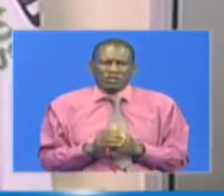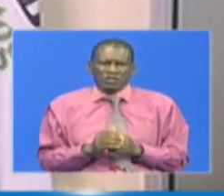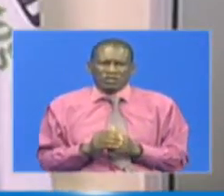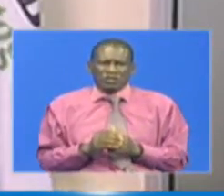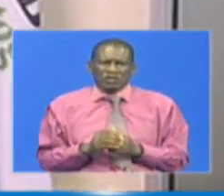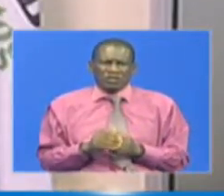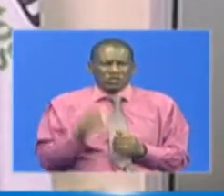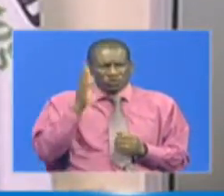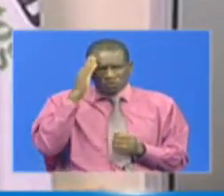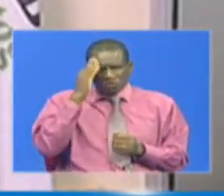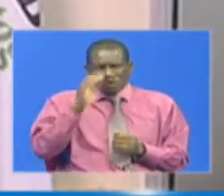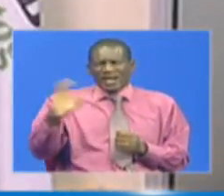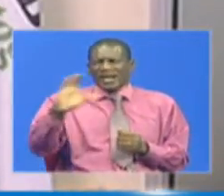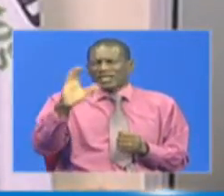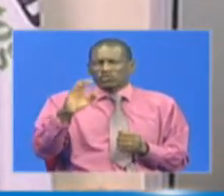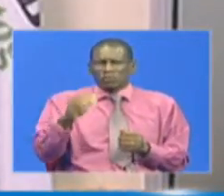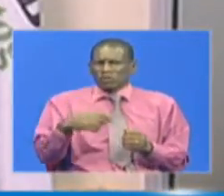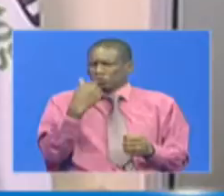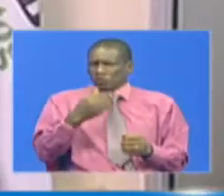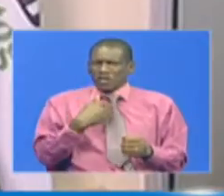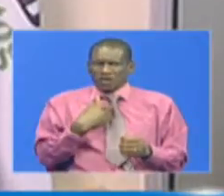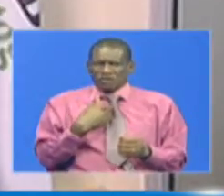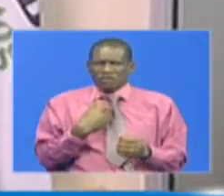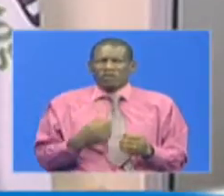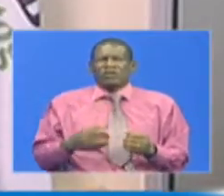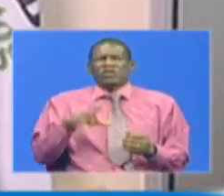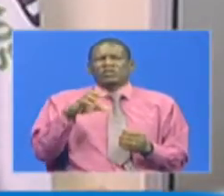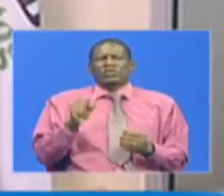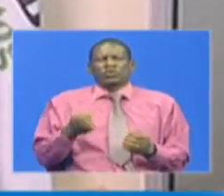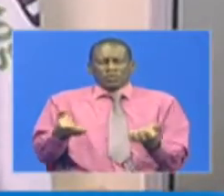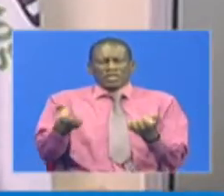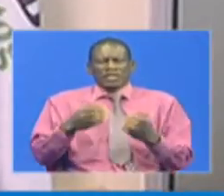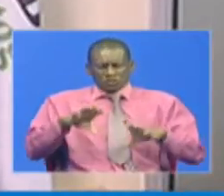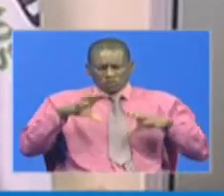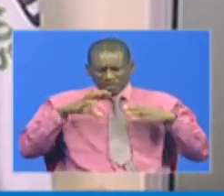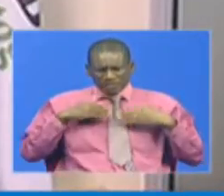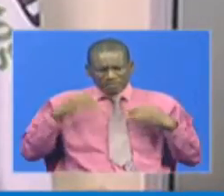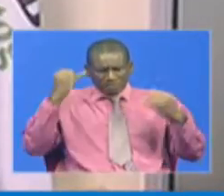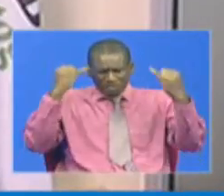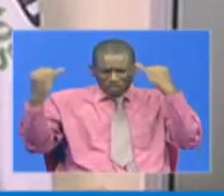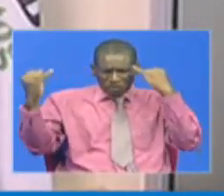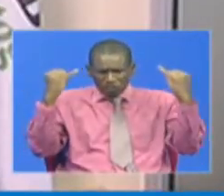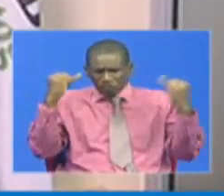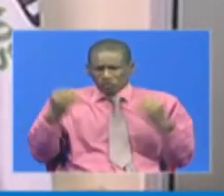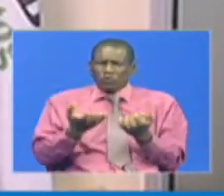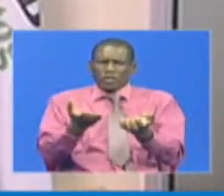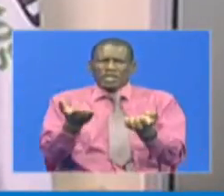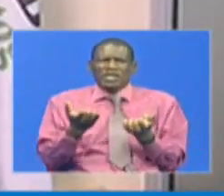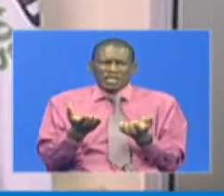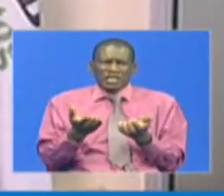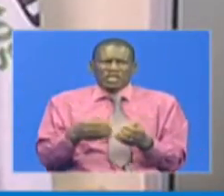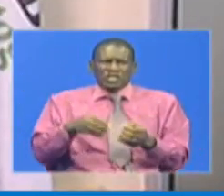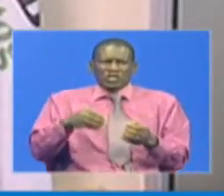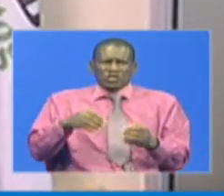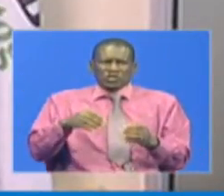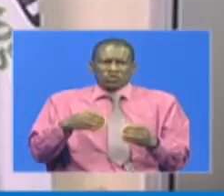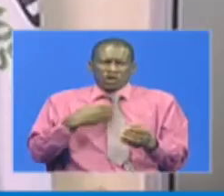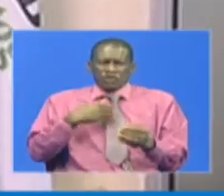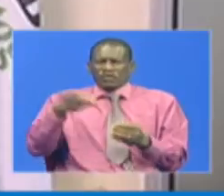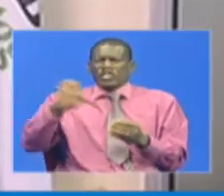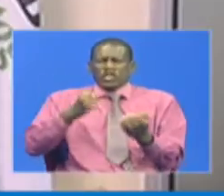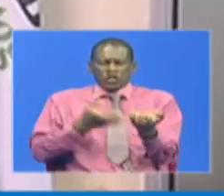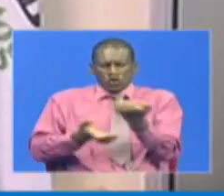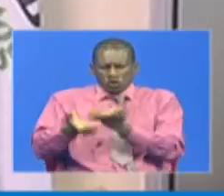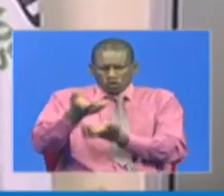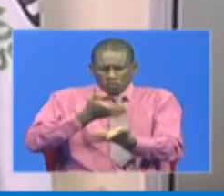you know, customers that you may have. And so we need to embrace innovation, we need to embrace e-commerce, and also